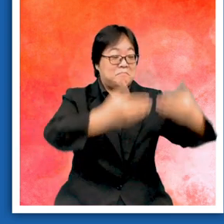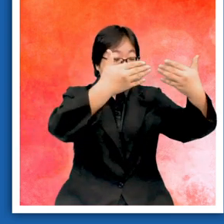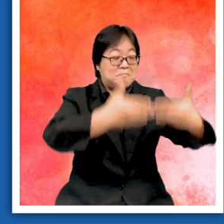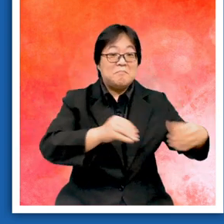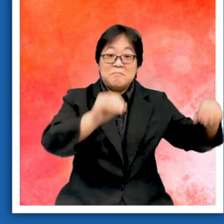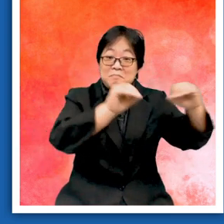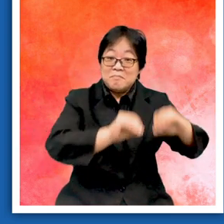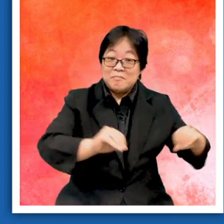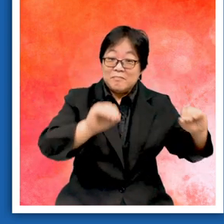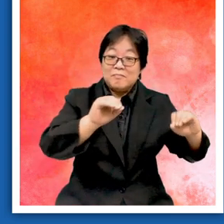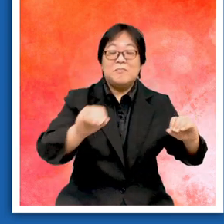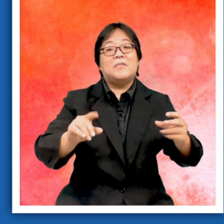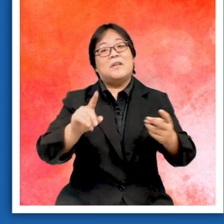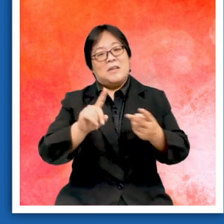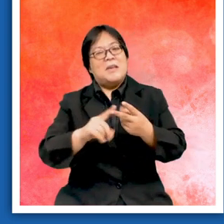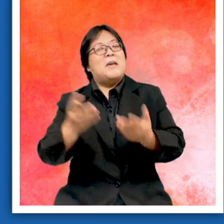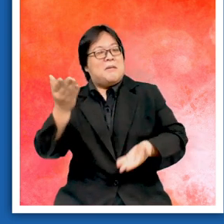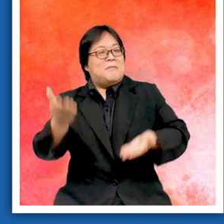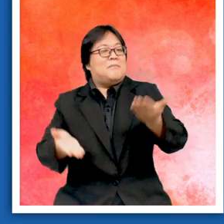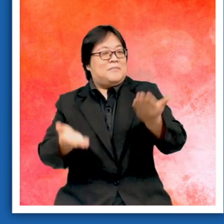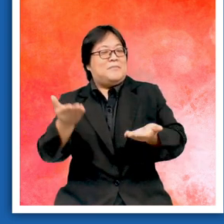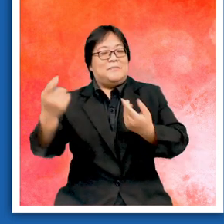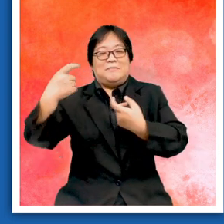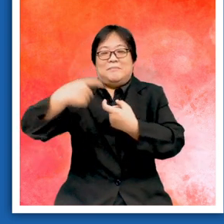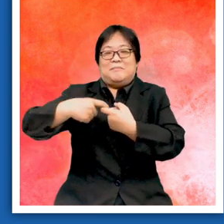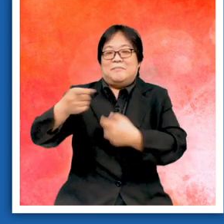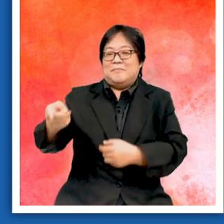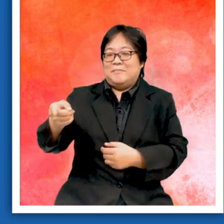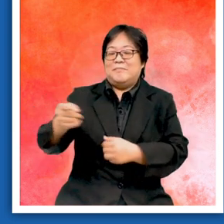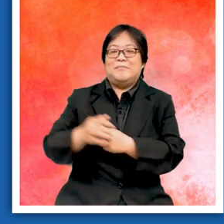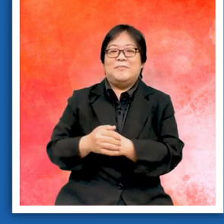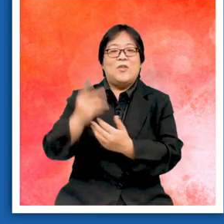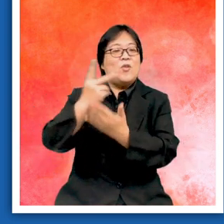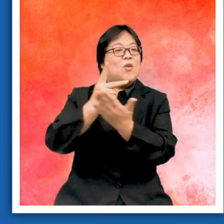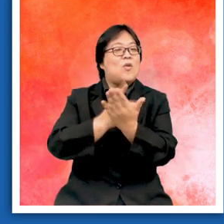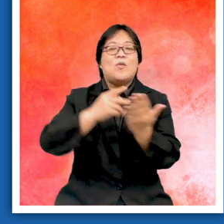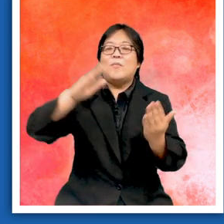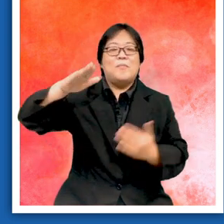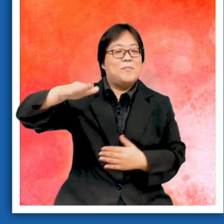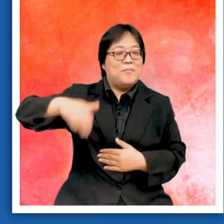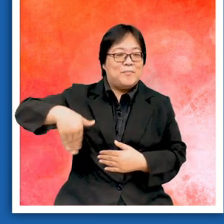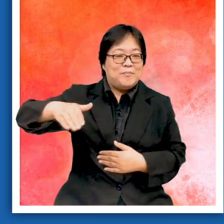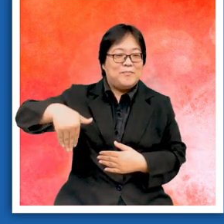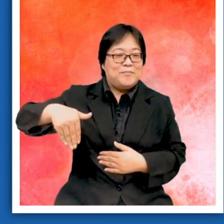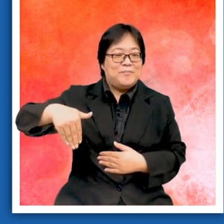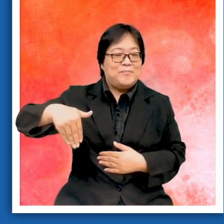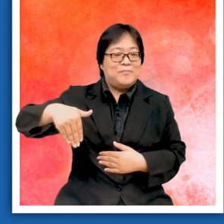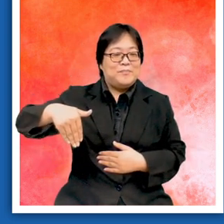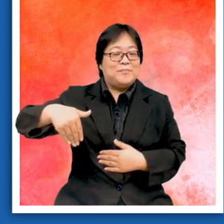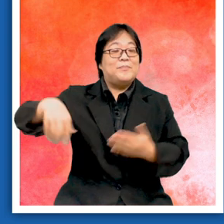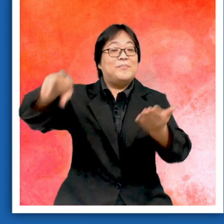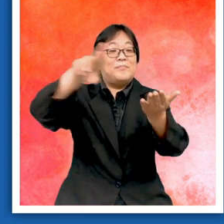not appear in the spectrum, it is most likely due to the cause not yet